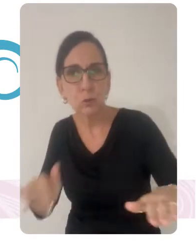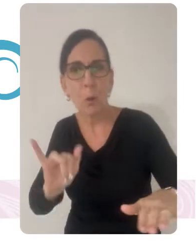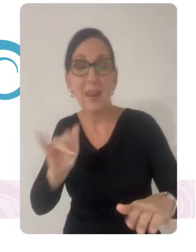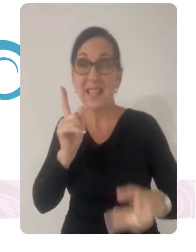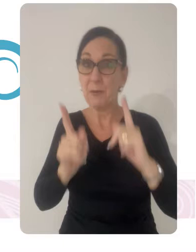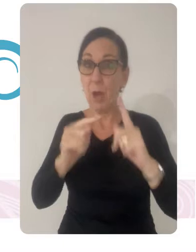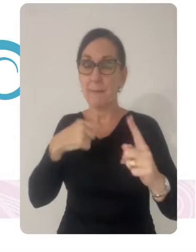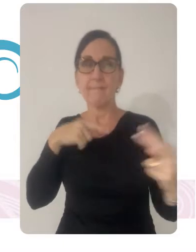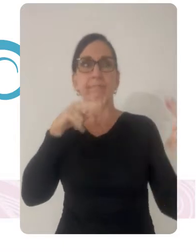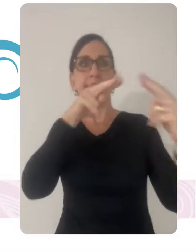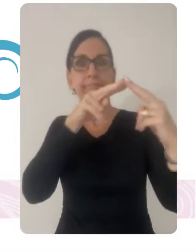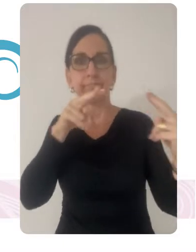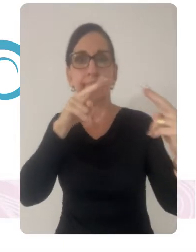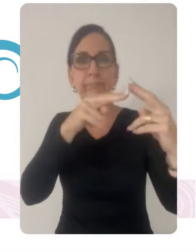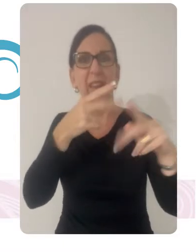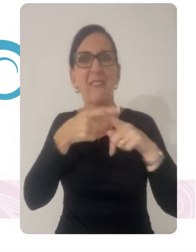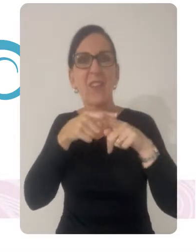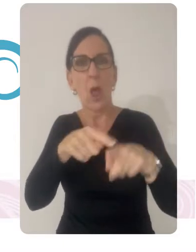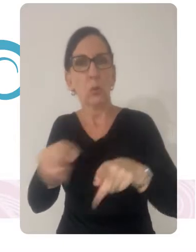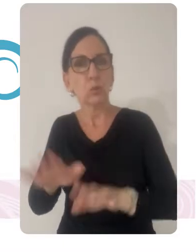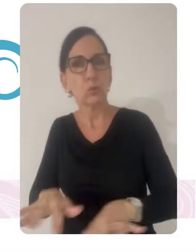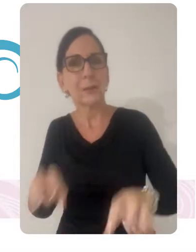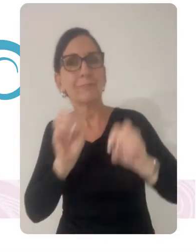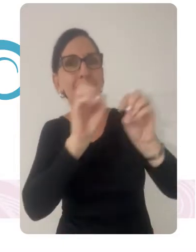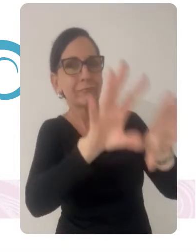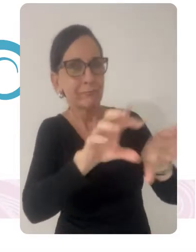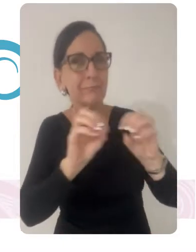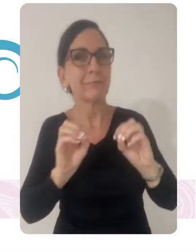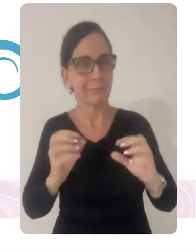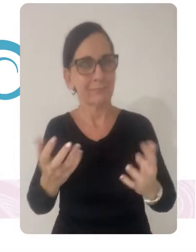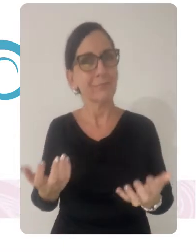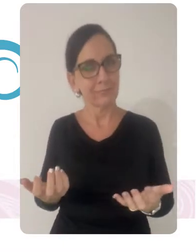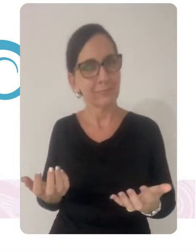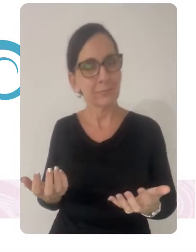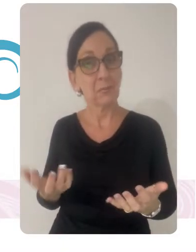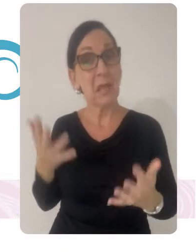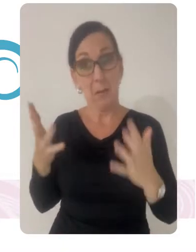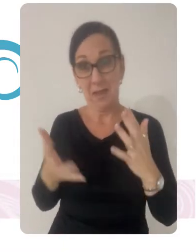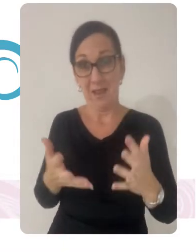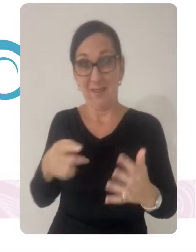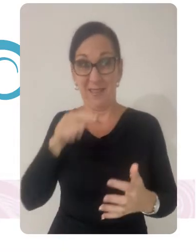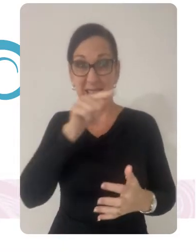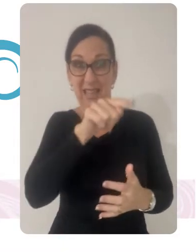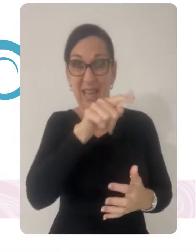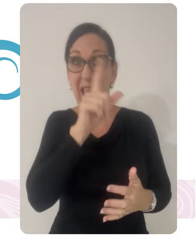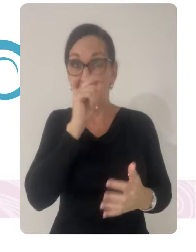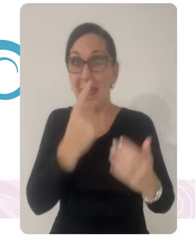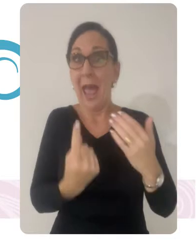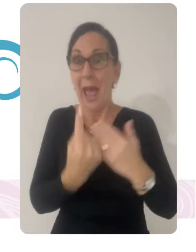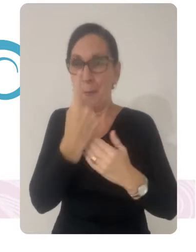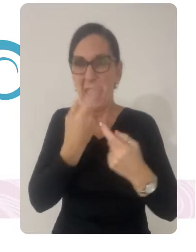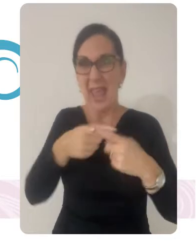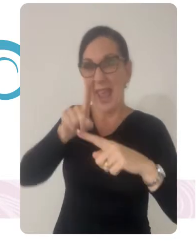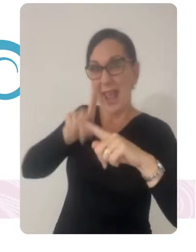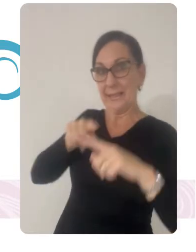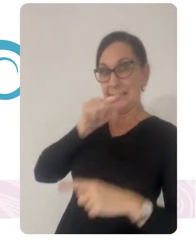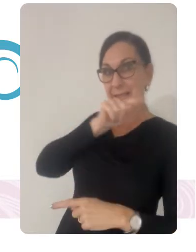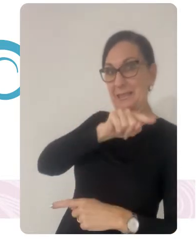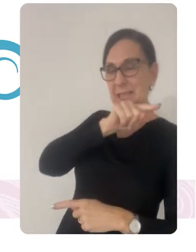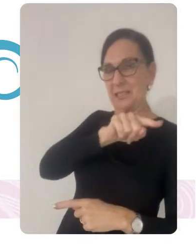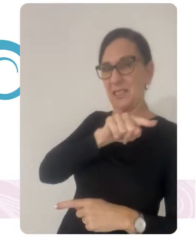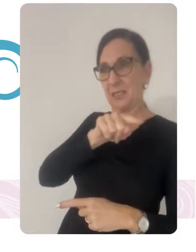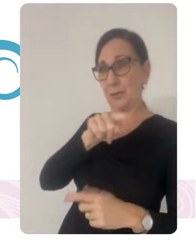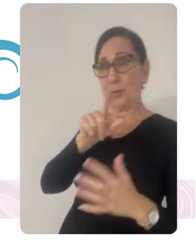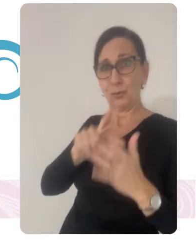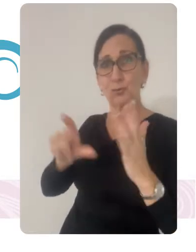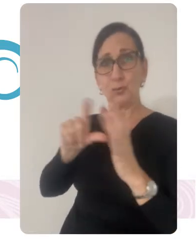and some need to see their ex-partner during child access and handovers. These opportunities for access can